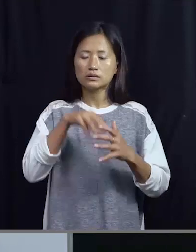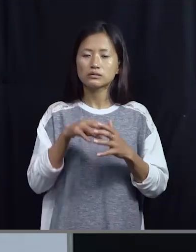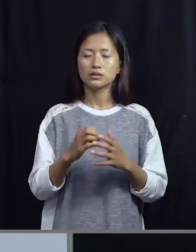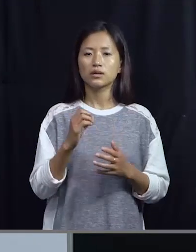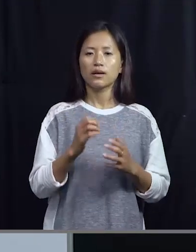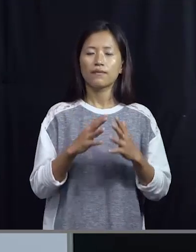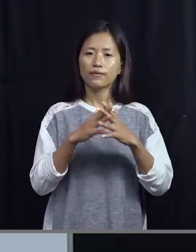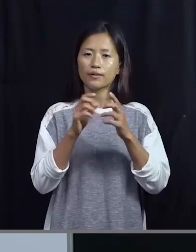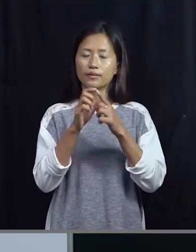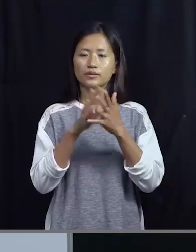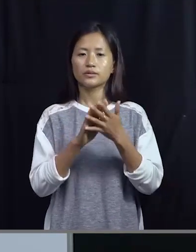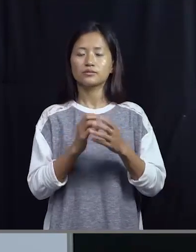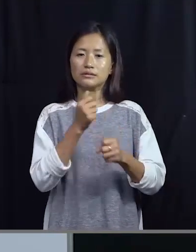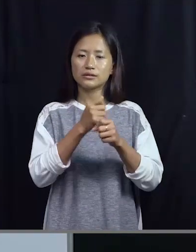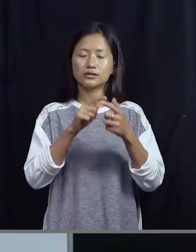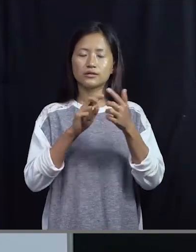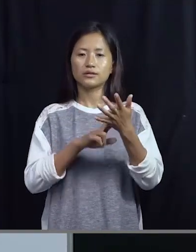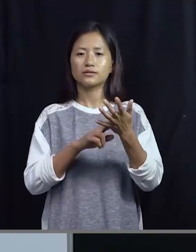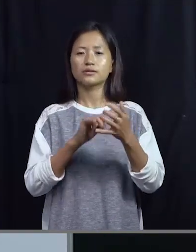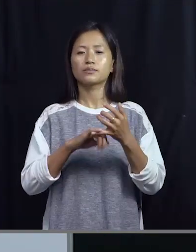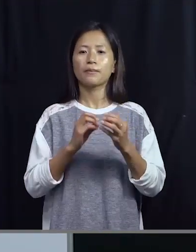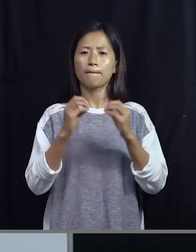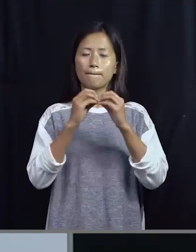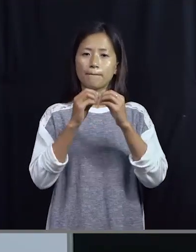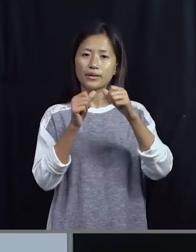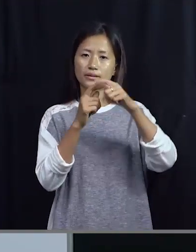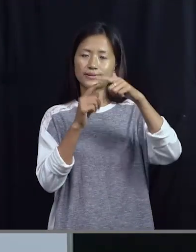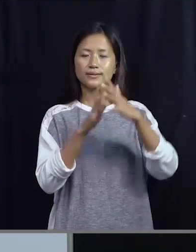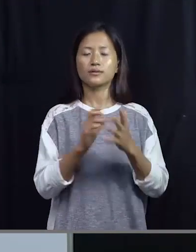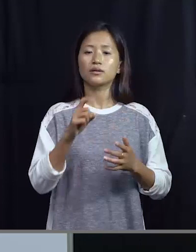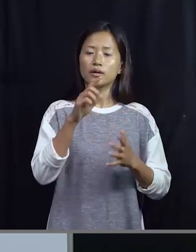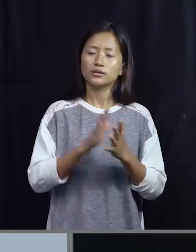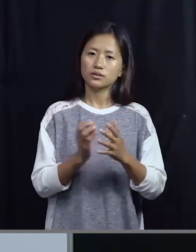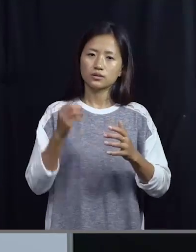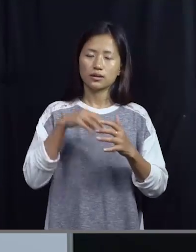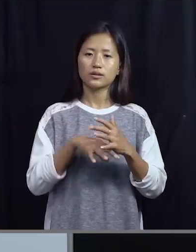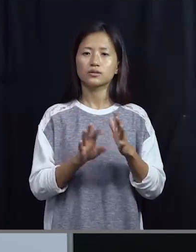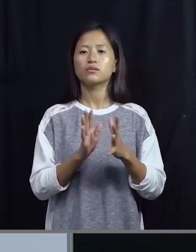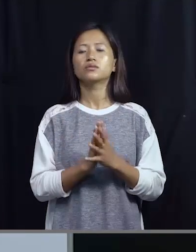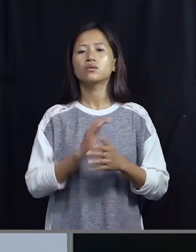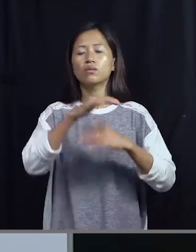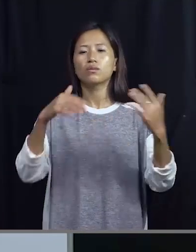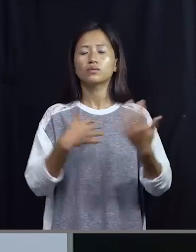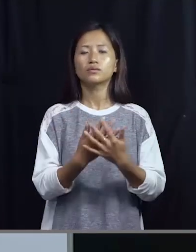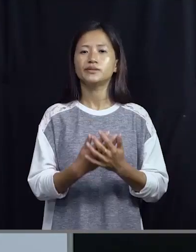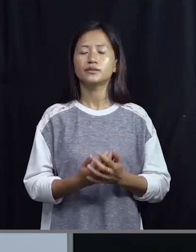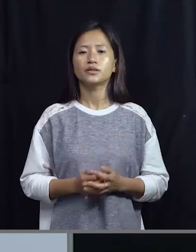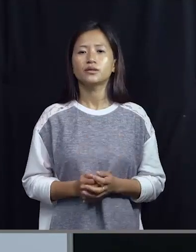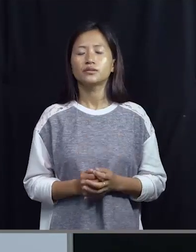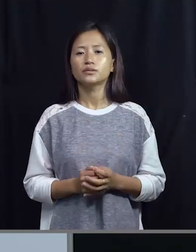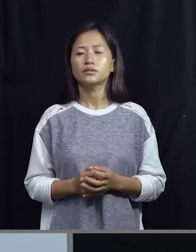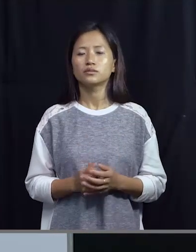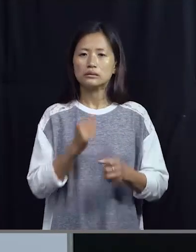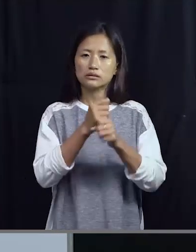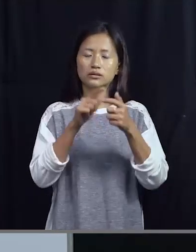which the genes of the bacteria Bacillus thuringiensis is already embedded in their gene,